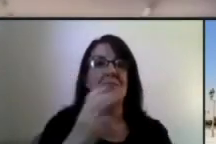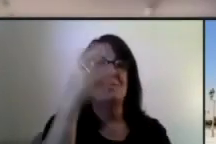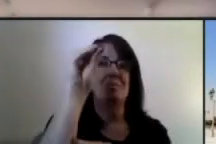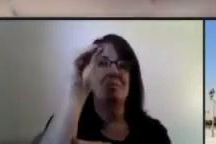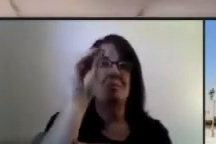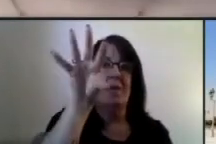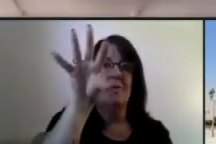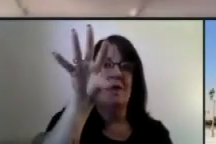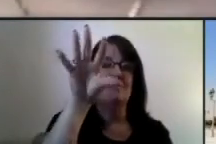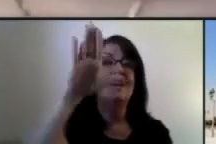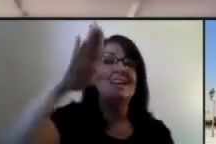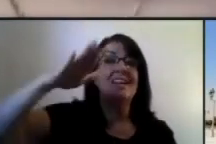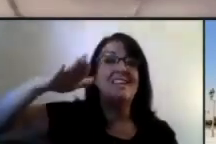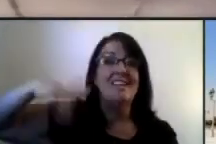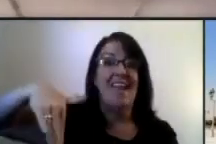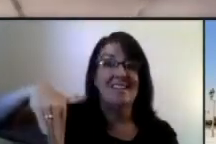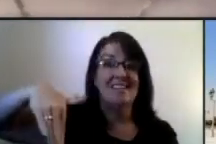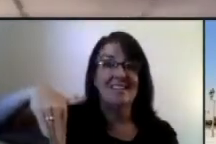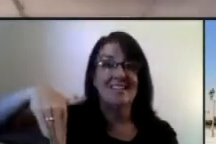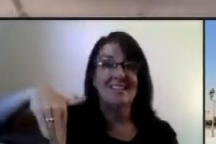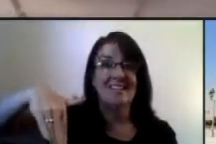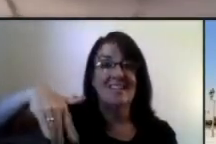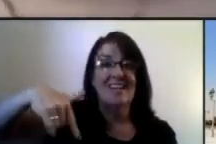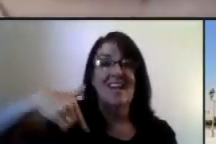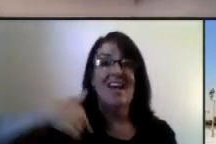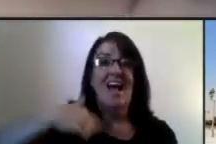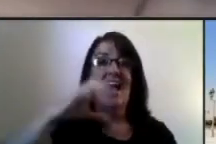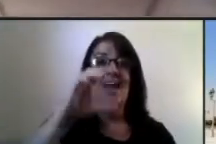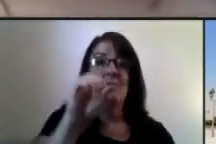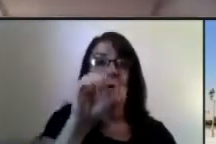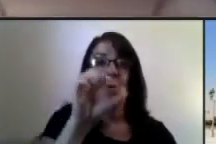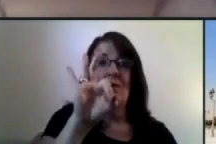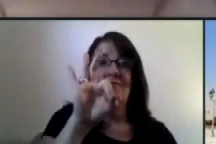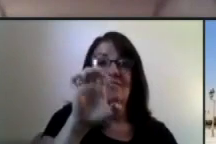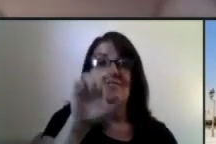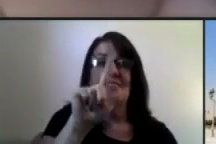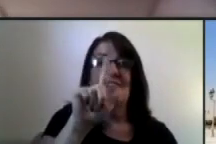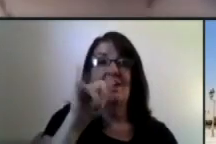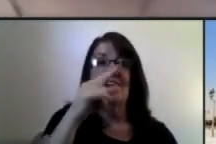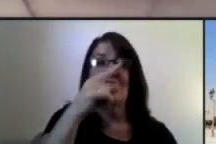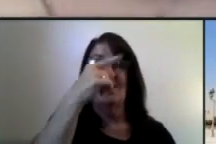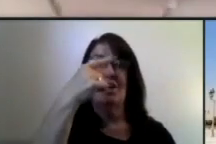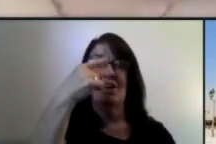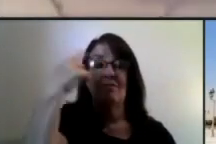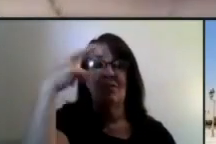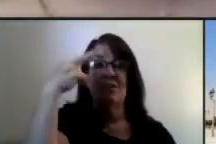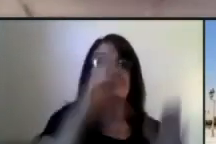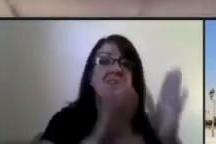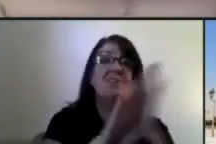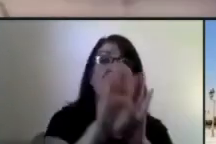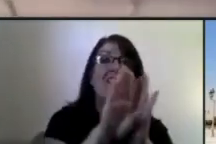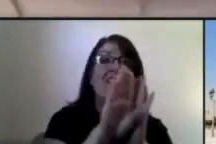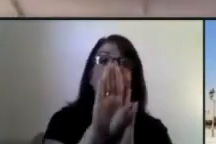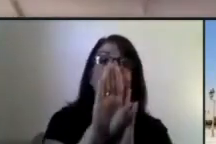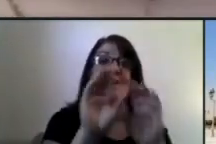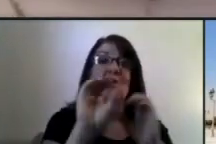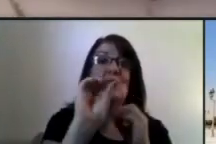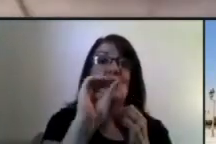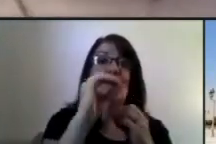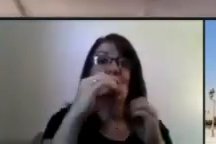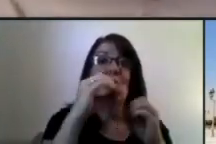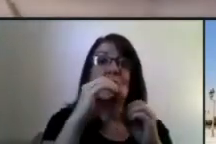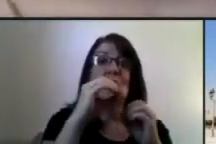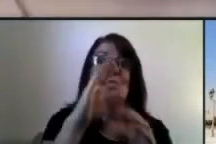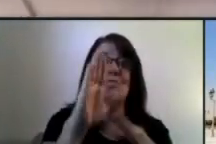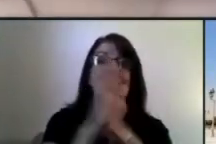So like we were presented, I am Ophelia Martinez from Detroit Hispanic Development Corporation, and we're here today to speak a little bit